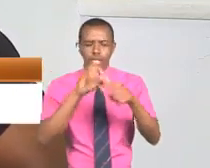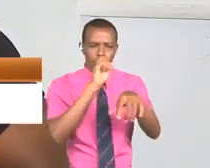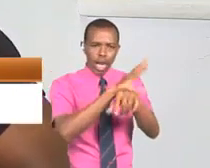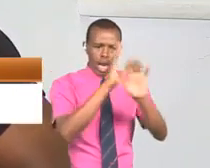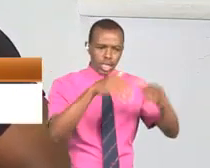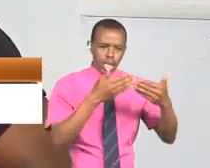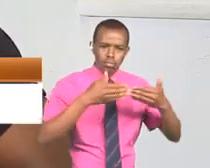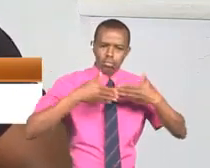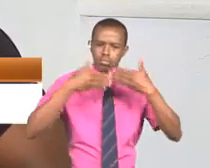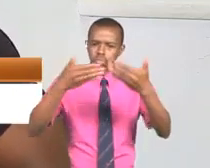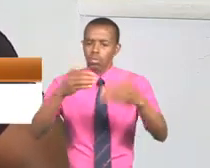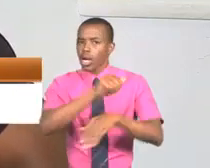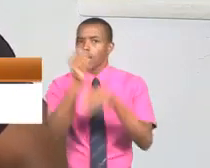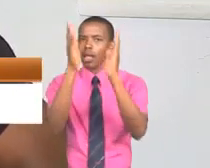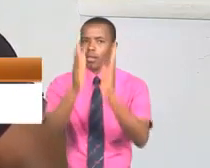they are done